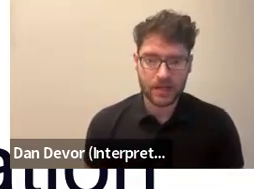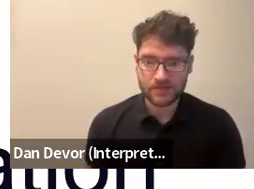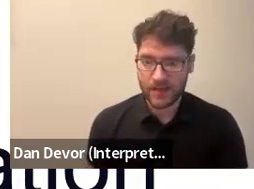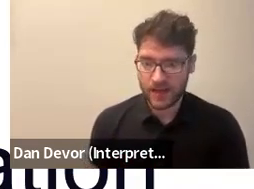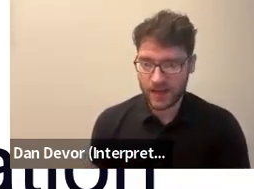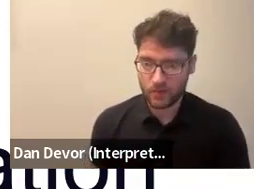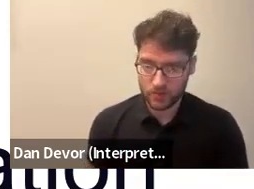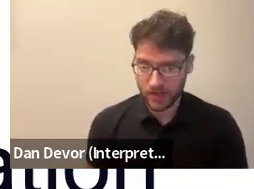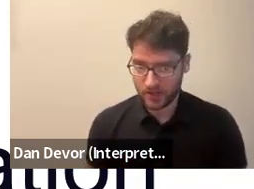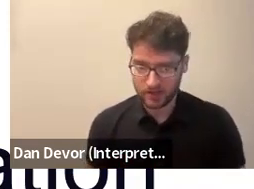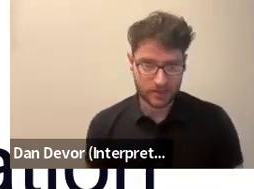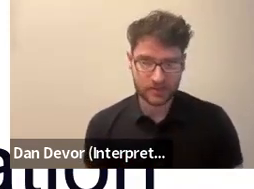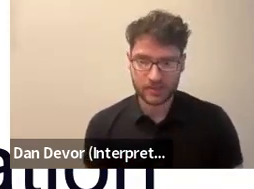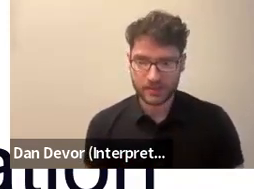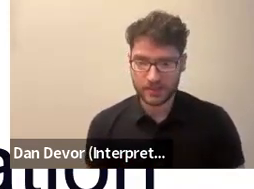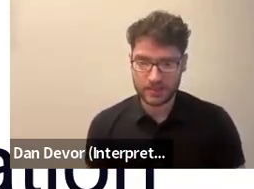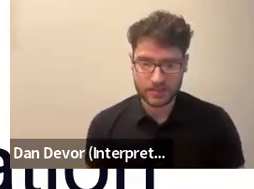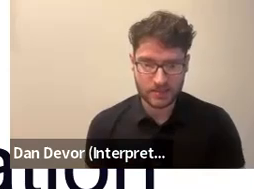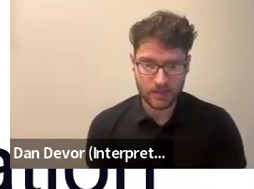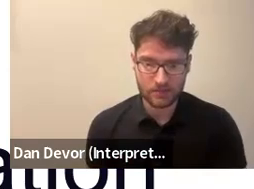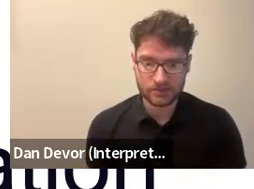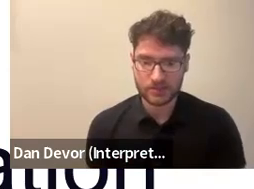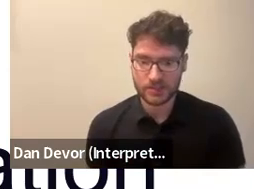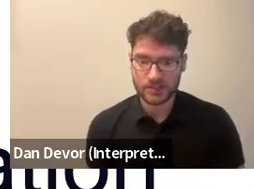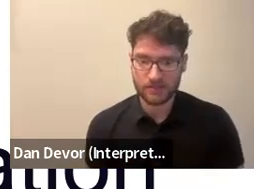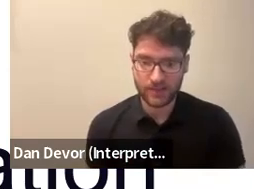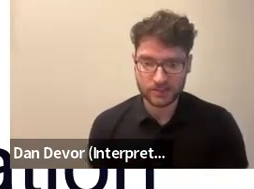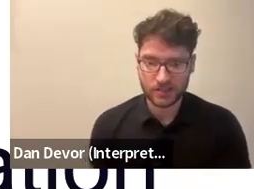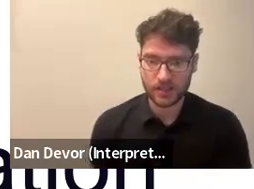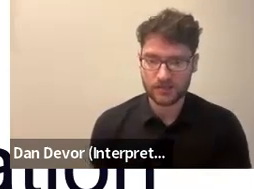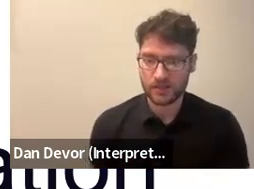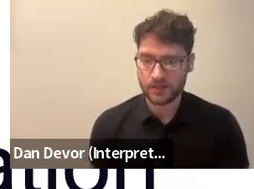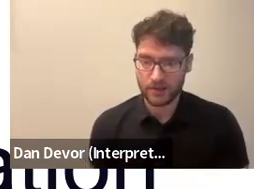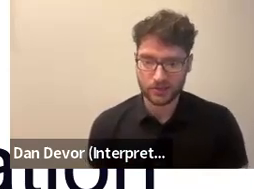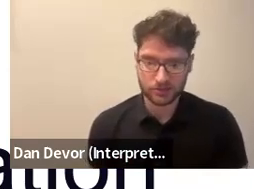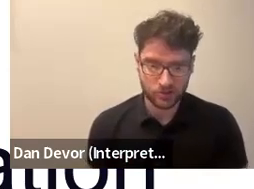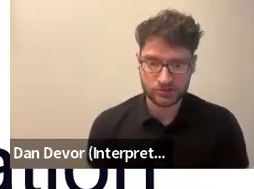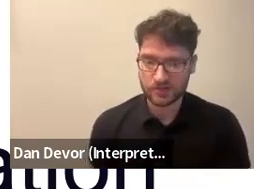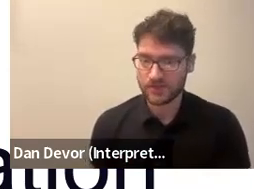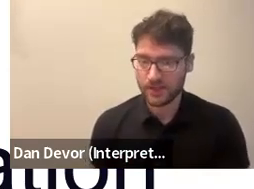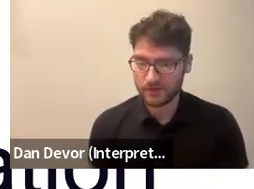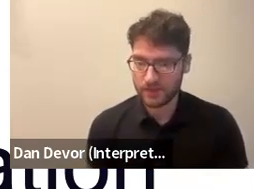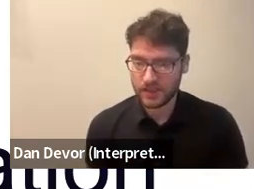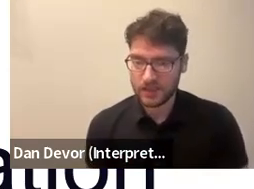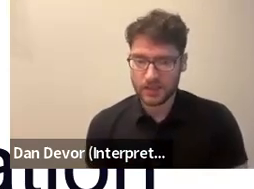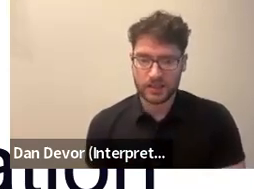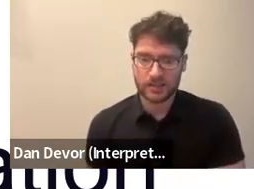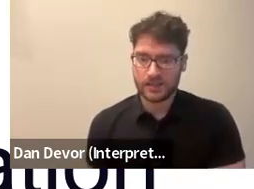And because of that, Edward Minor Gallaudet established the Convention of American Instructors of the